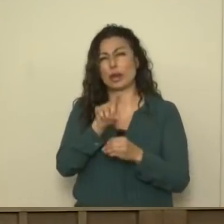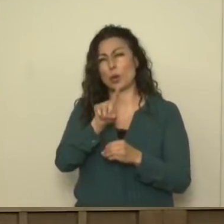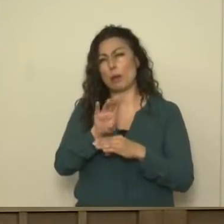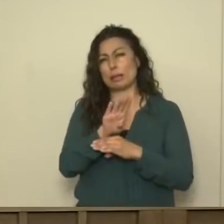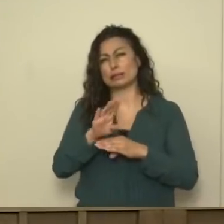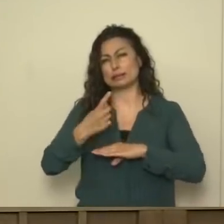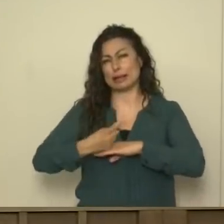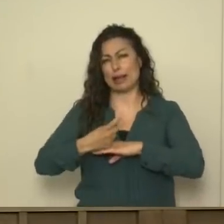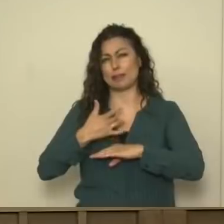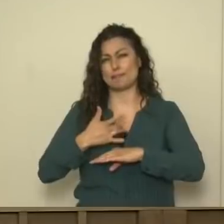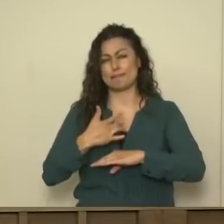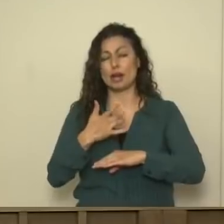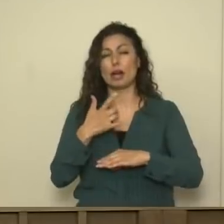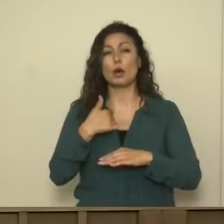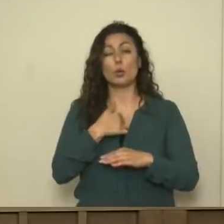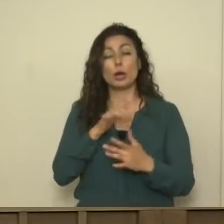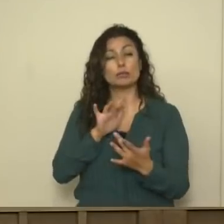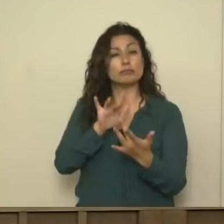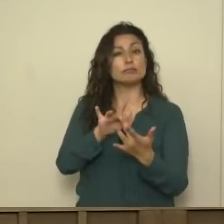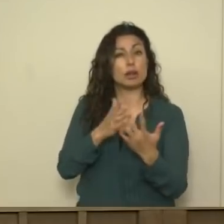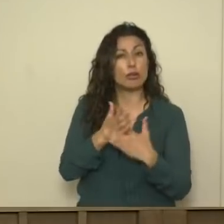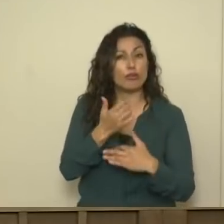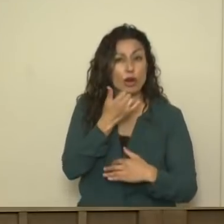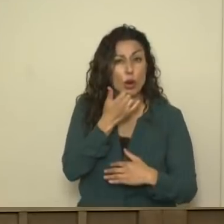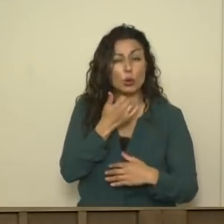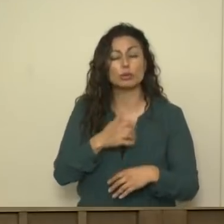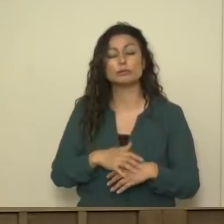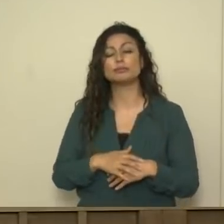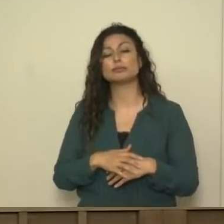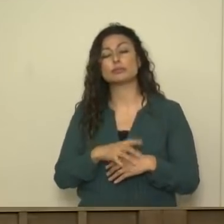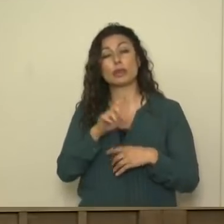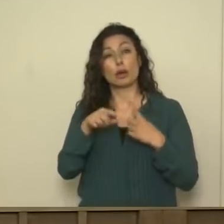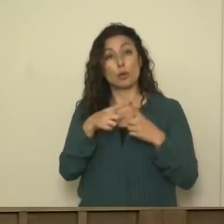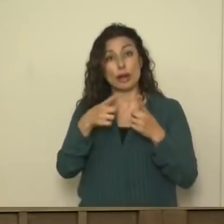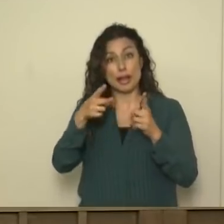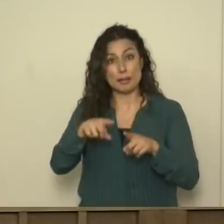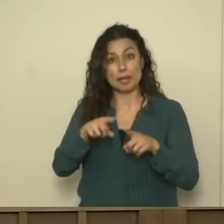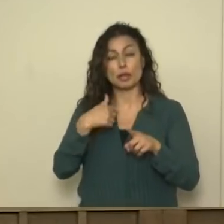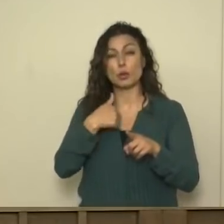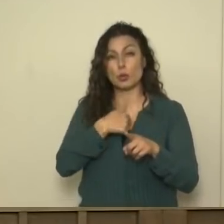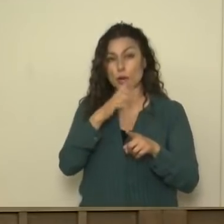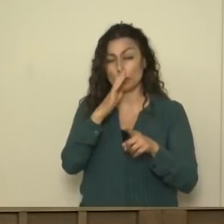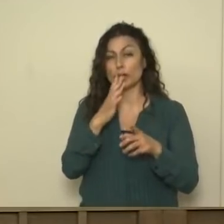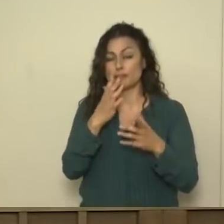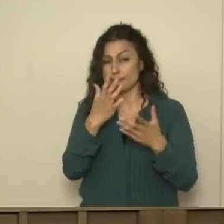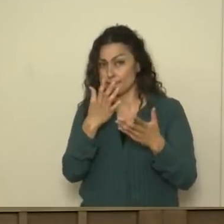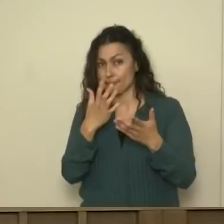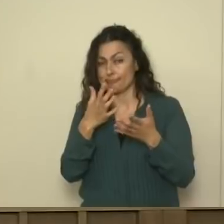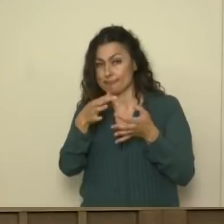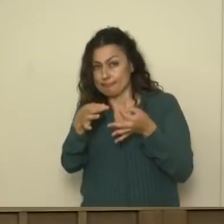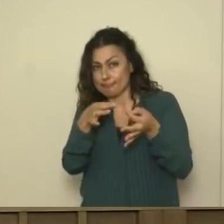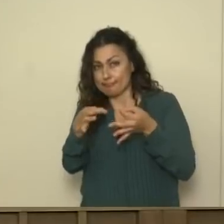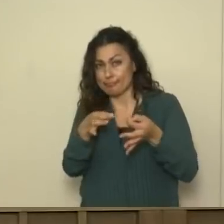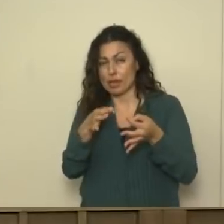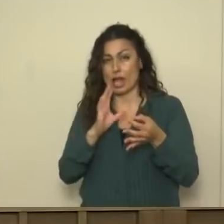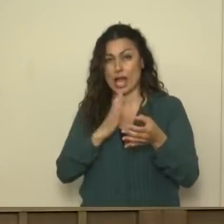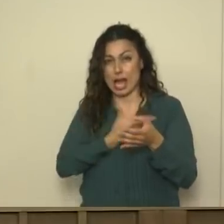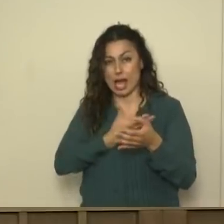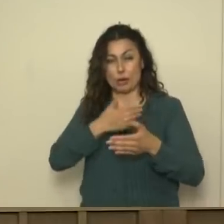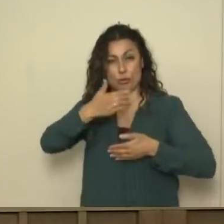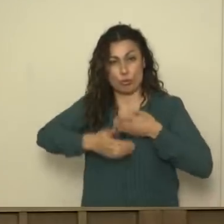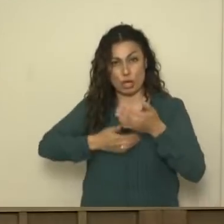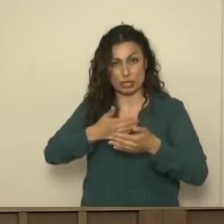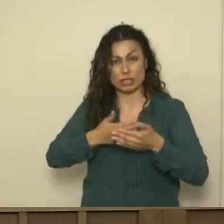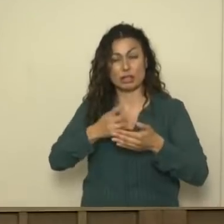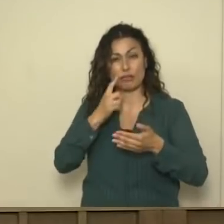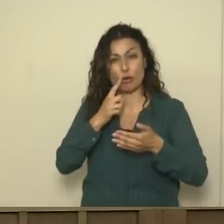business day, and we will contact you by phone. When that happens, we will explain the rapid response process